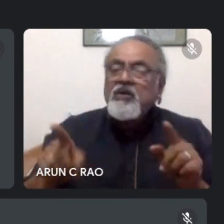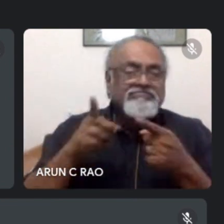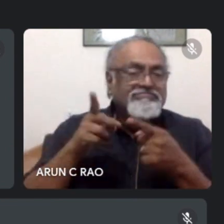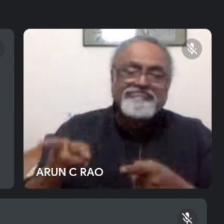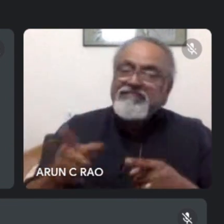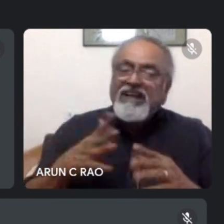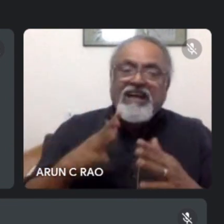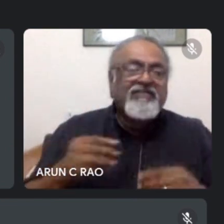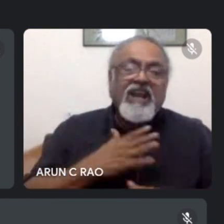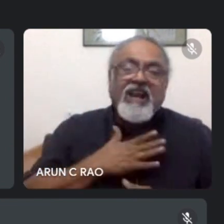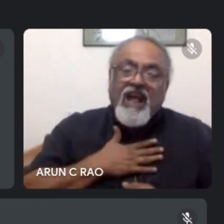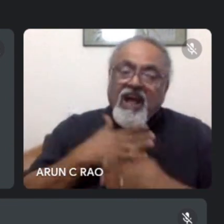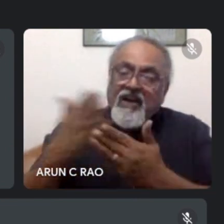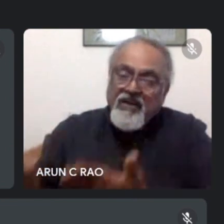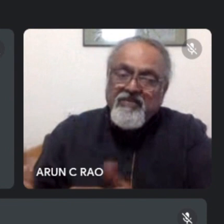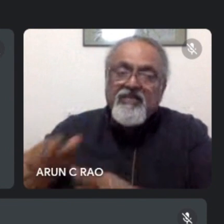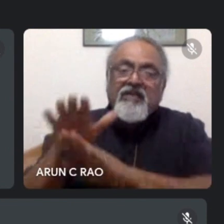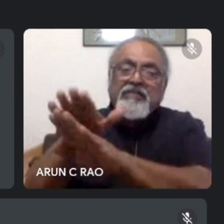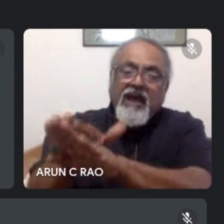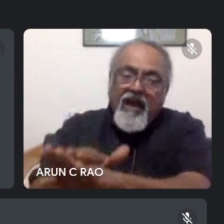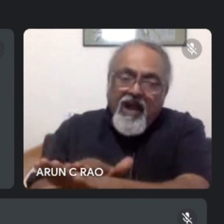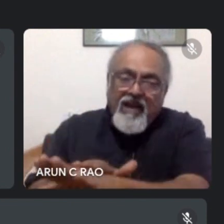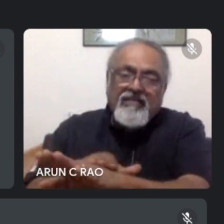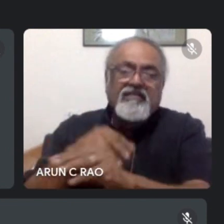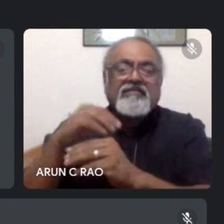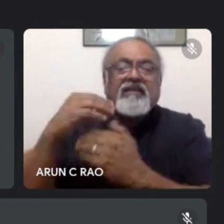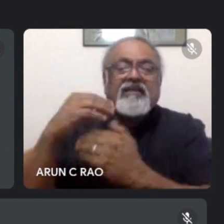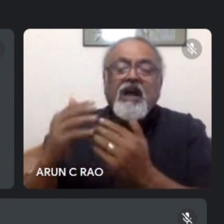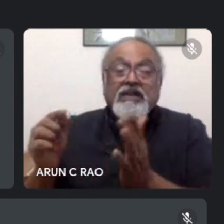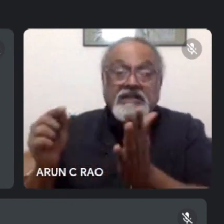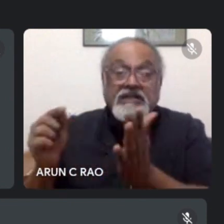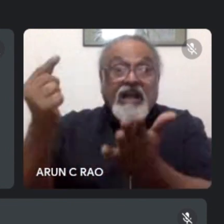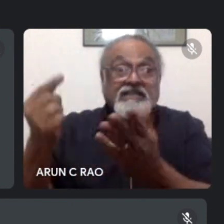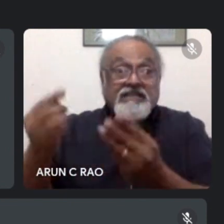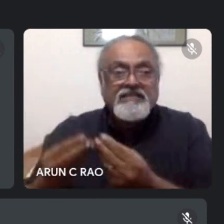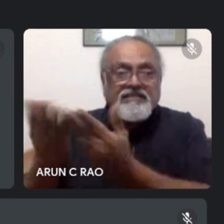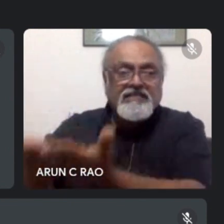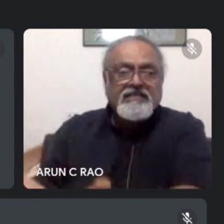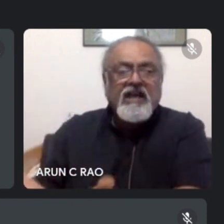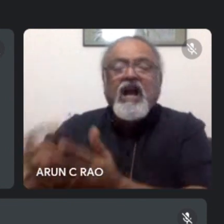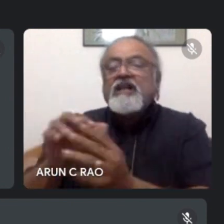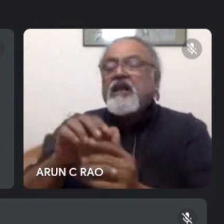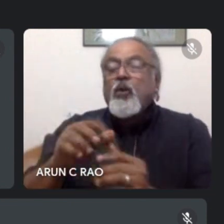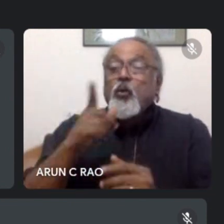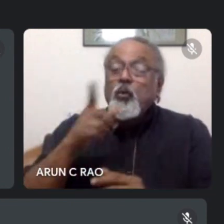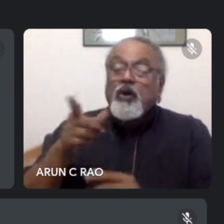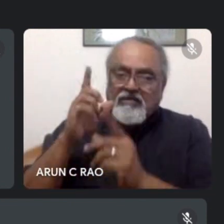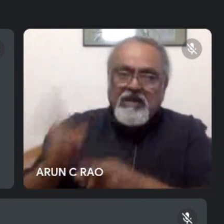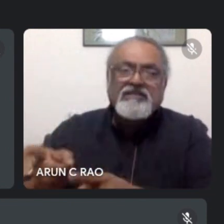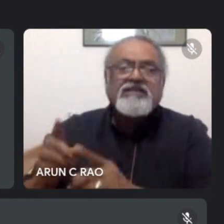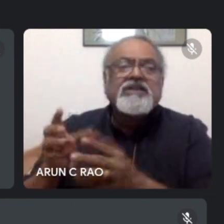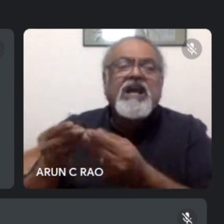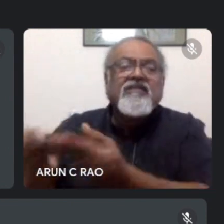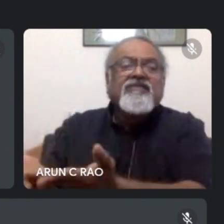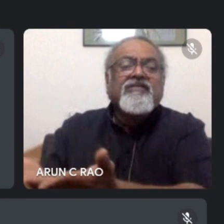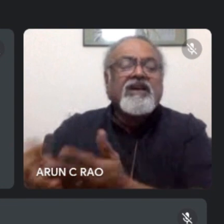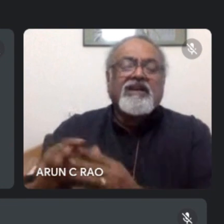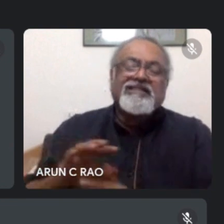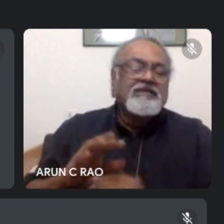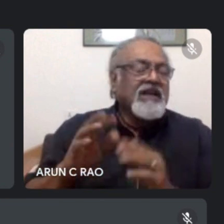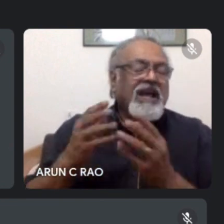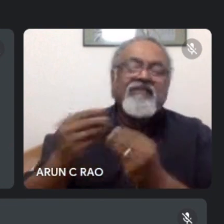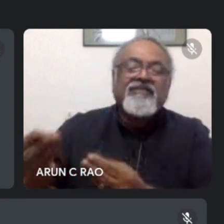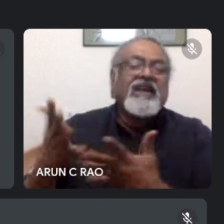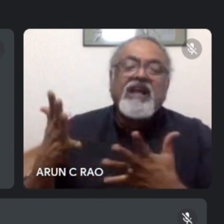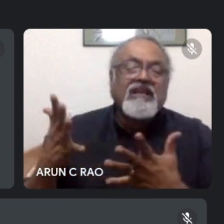of love, affection, and the opportunity that a child deserves. They are ignored, they are